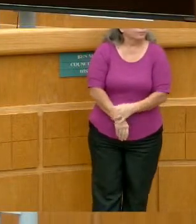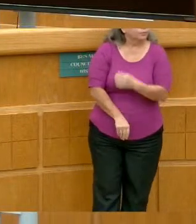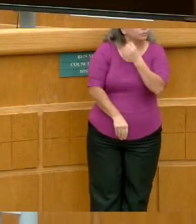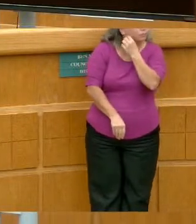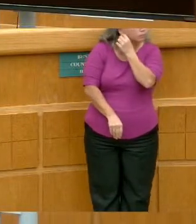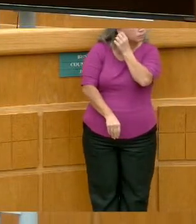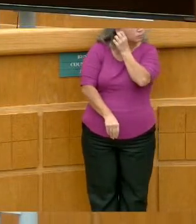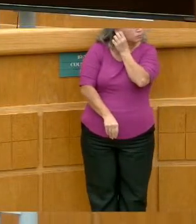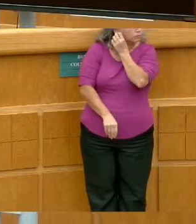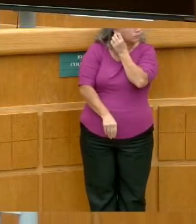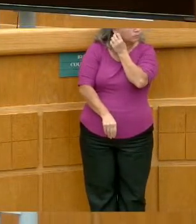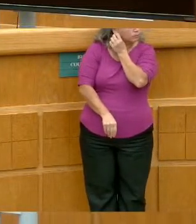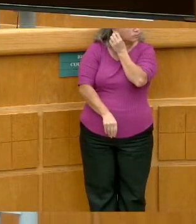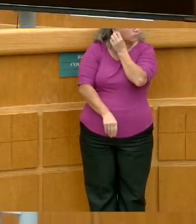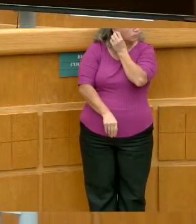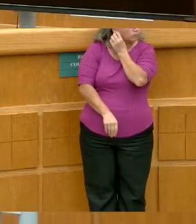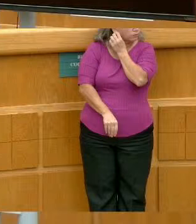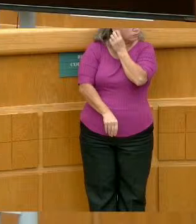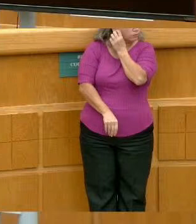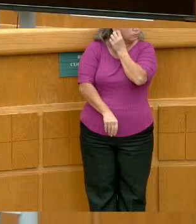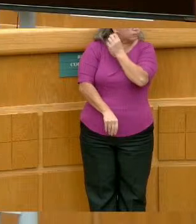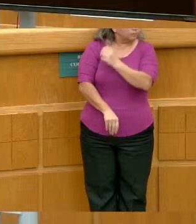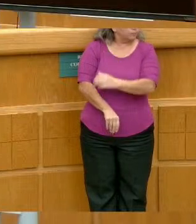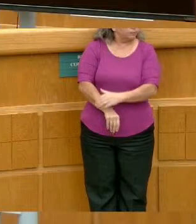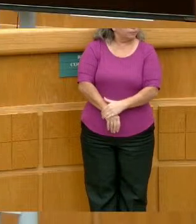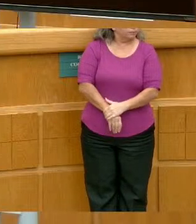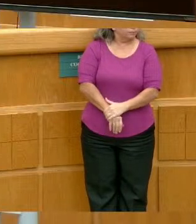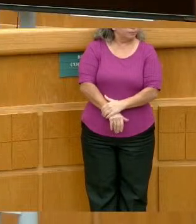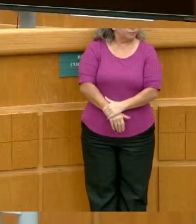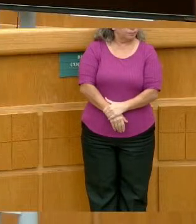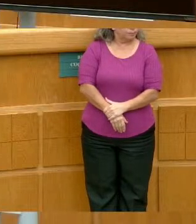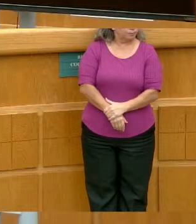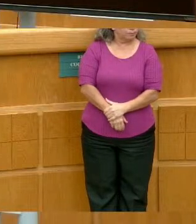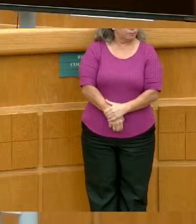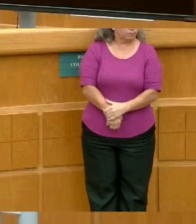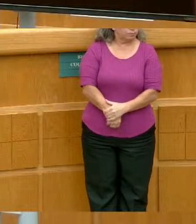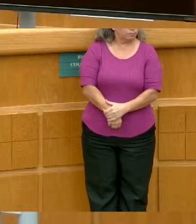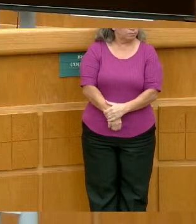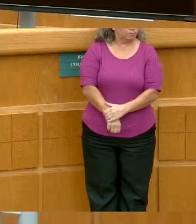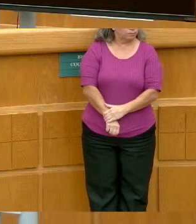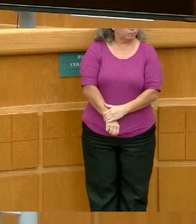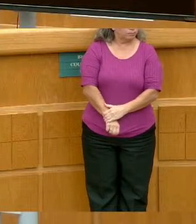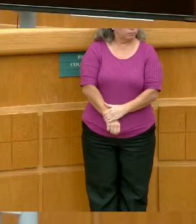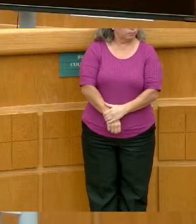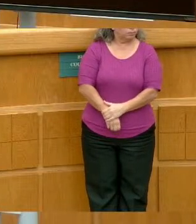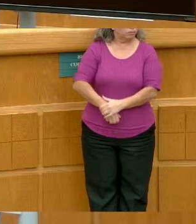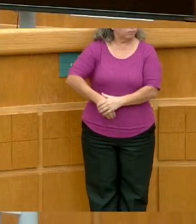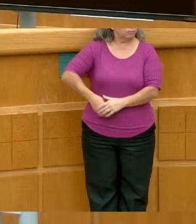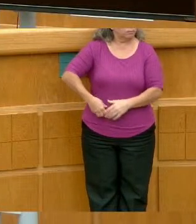y atendido a los pacientes. Quiero aprovechar esta oportunidad para agradecer a todo nuestro personal médico.